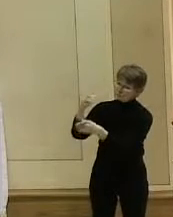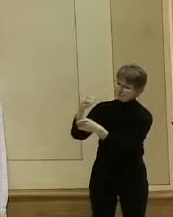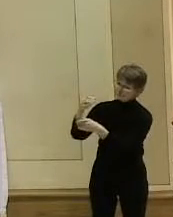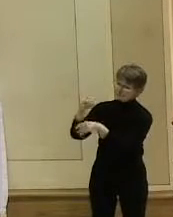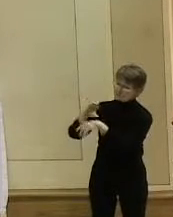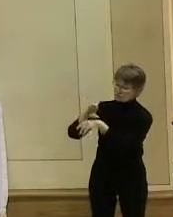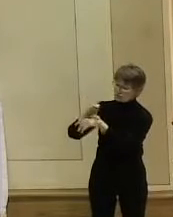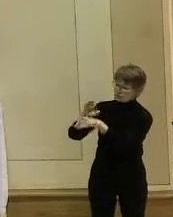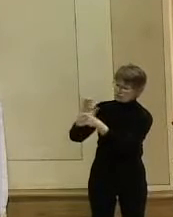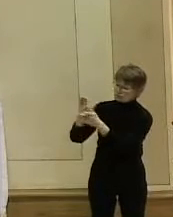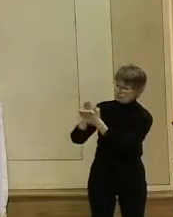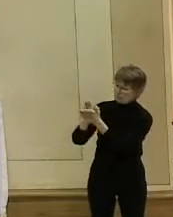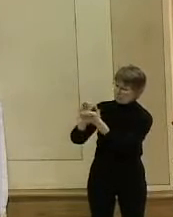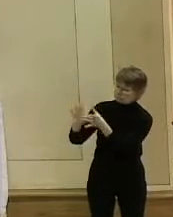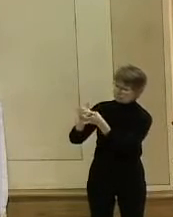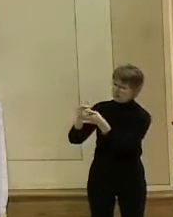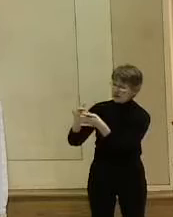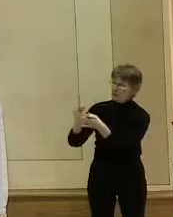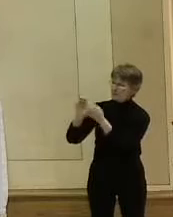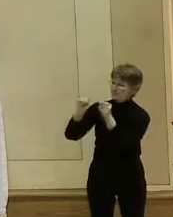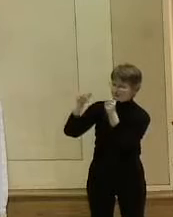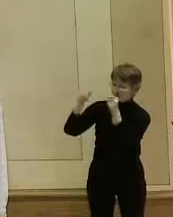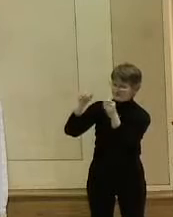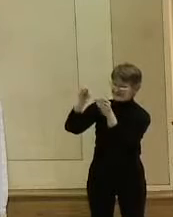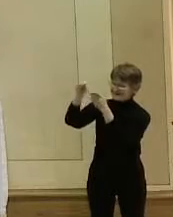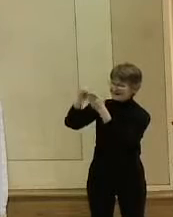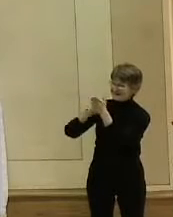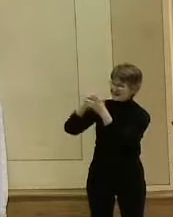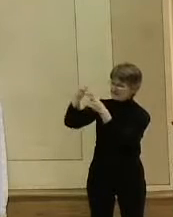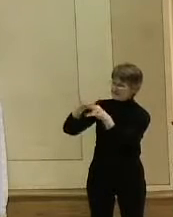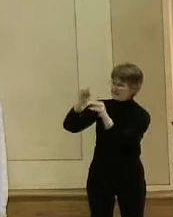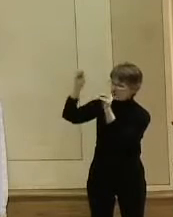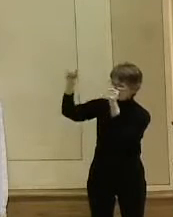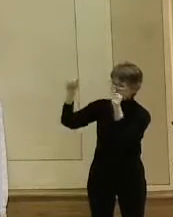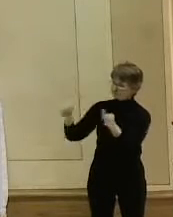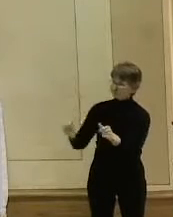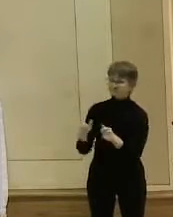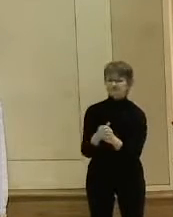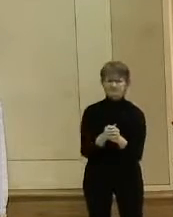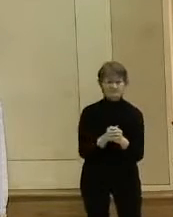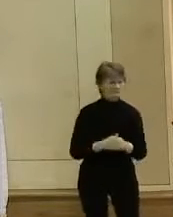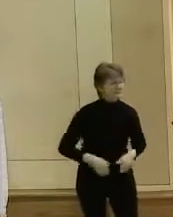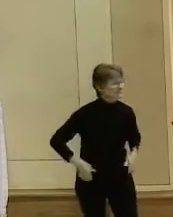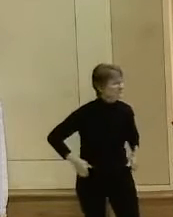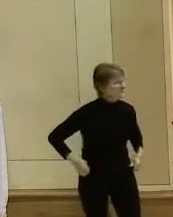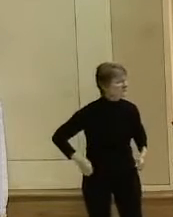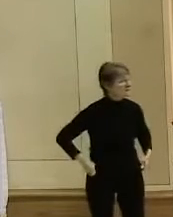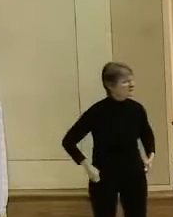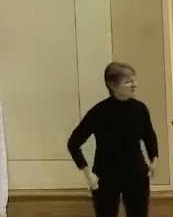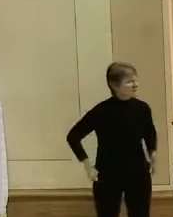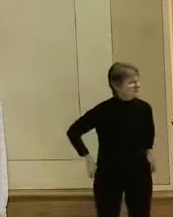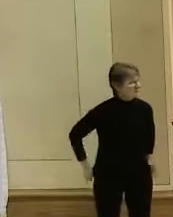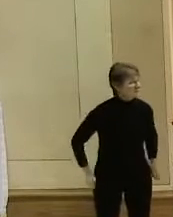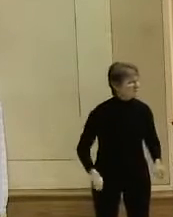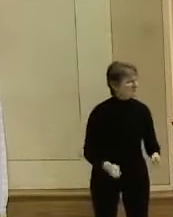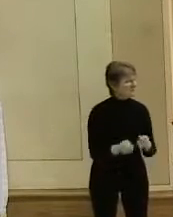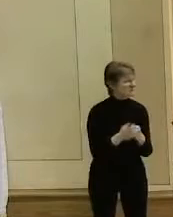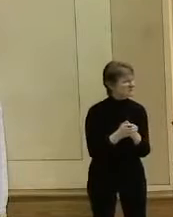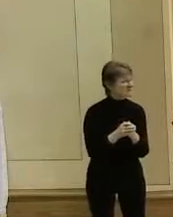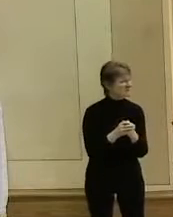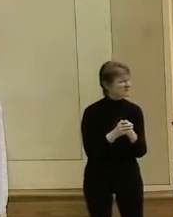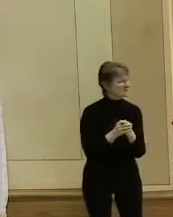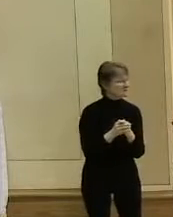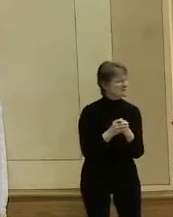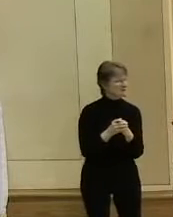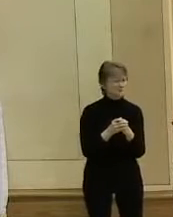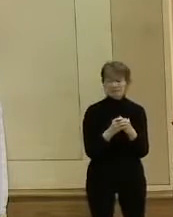campaign. Following Mass today, Marilyn Thompson made fresh cookies for everyone, so it's all in a